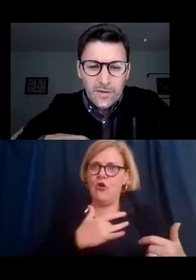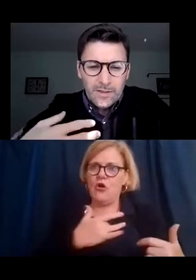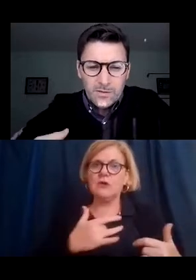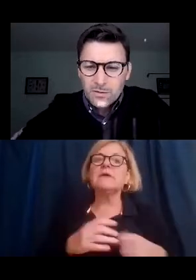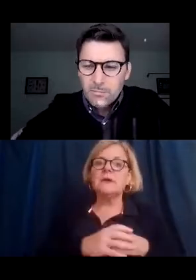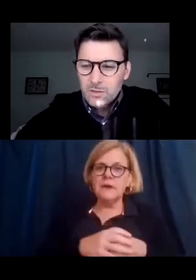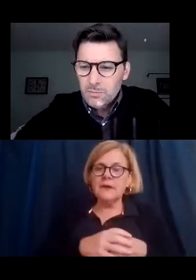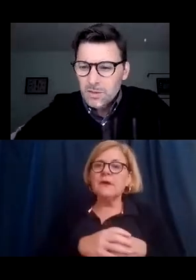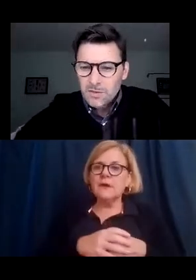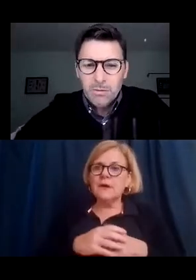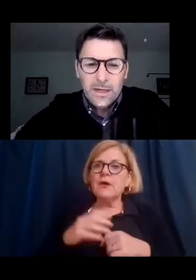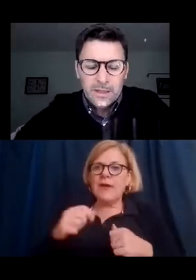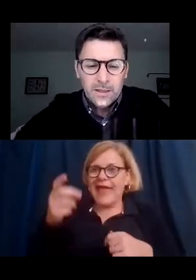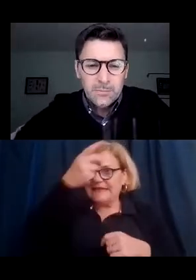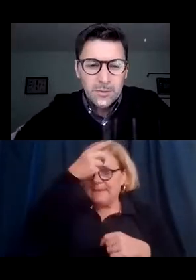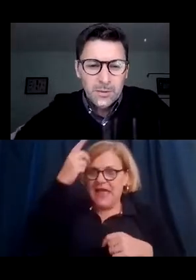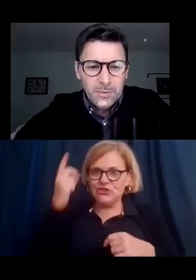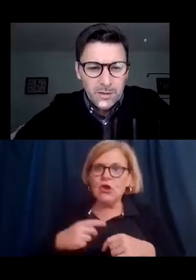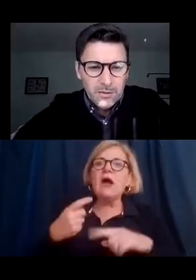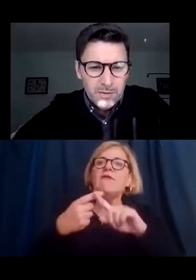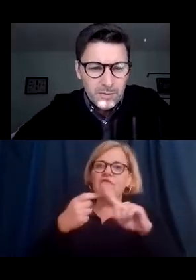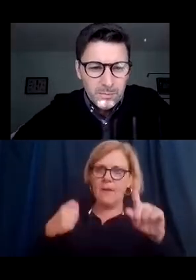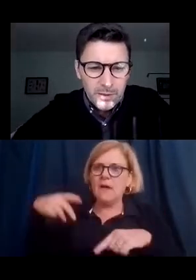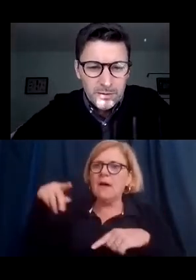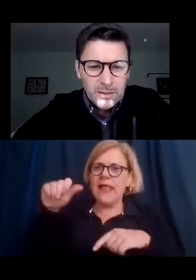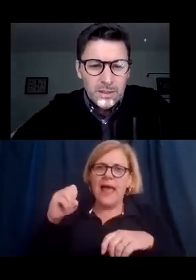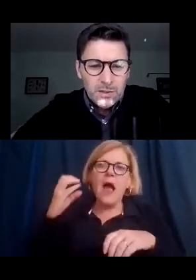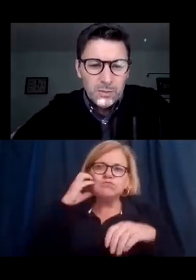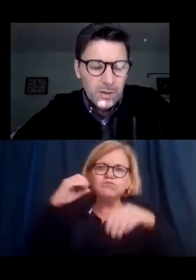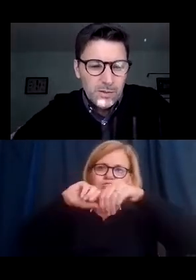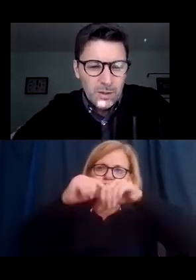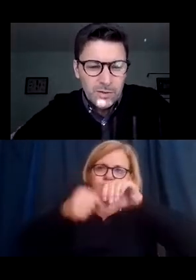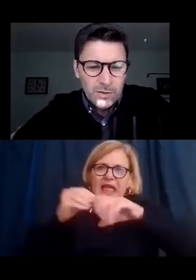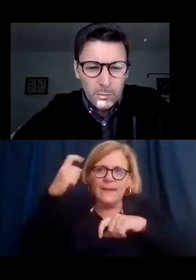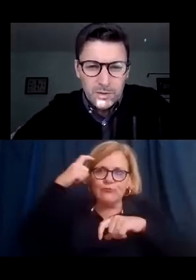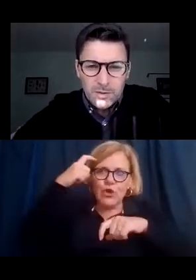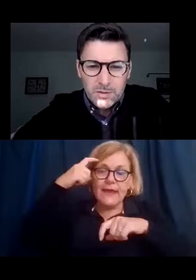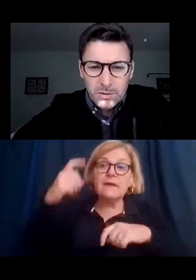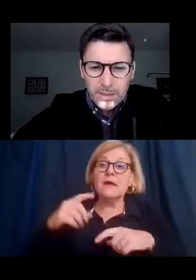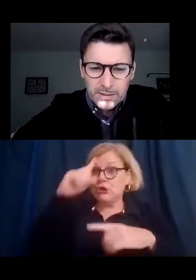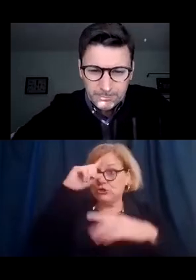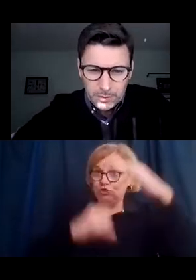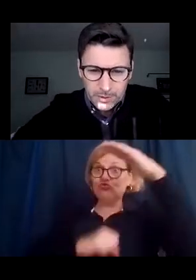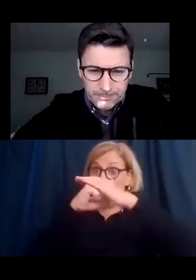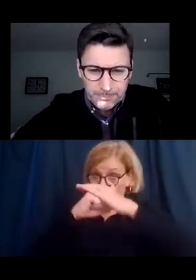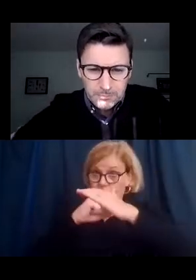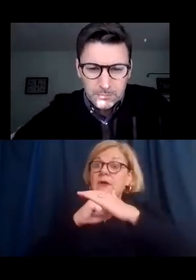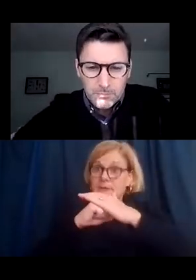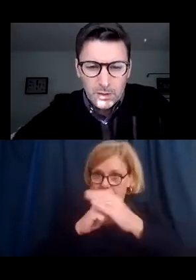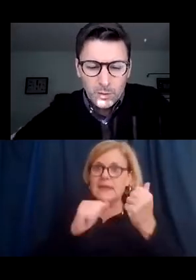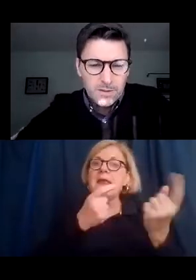get vascular dementia because of plaque buildup in the arteries of the brain. You can also have stroke because of this plaque